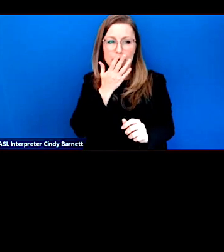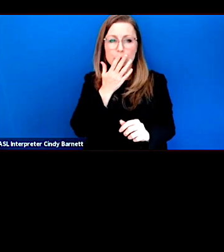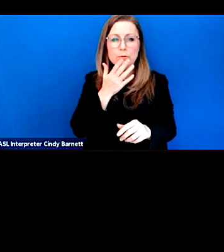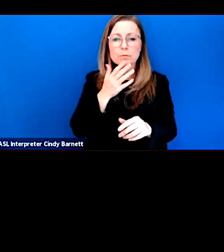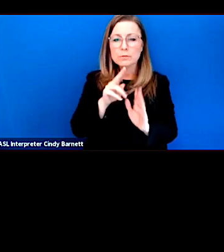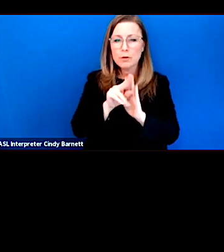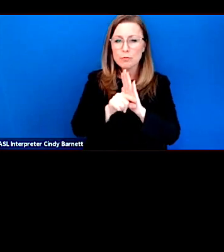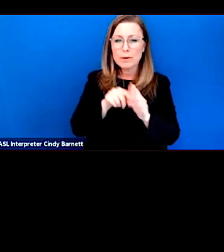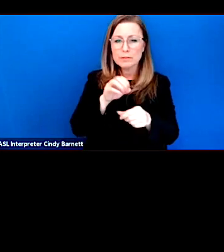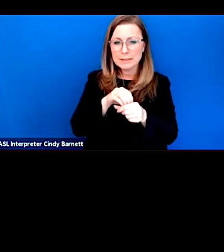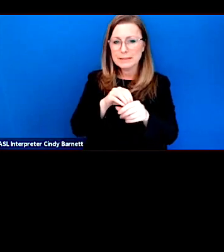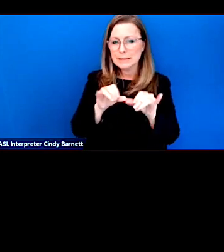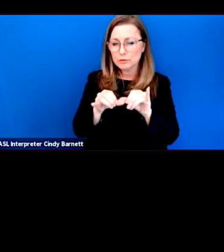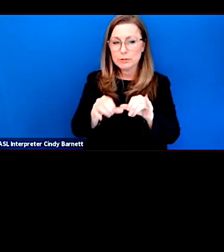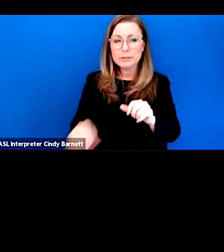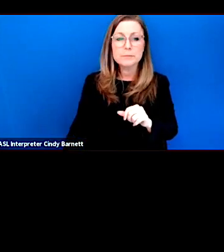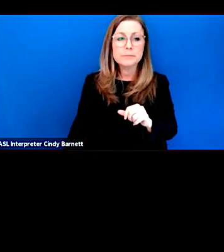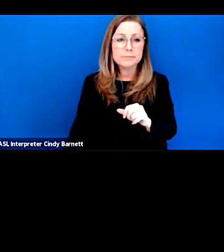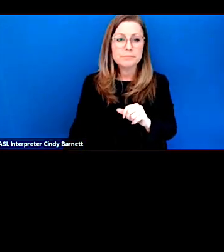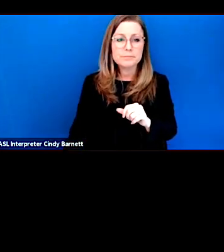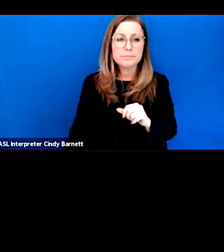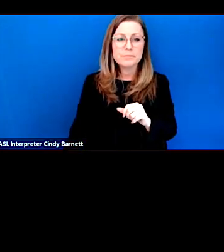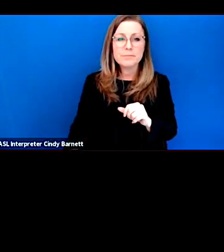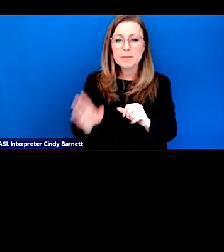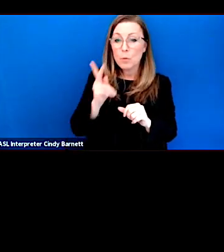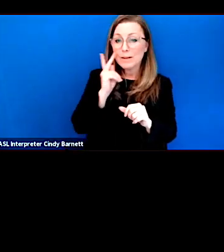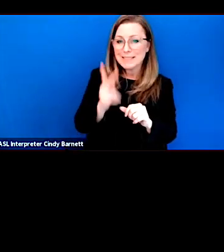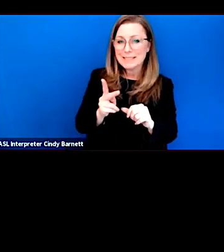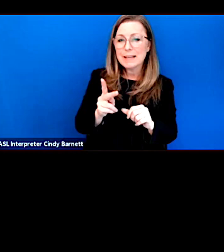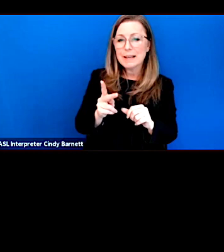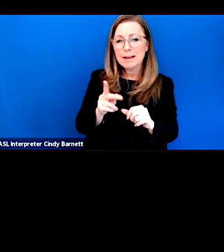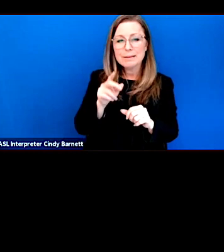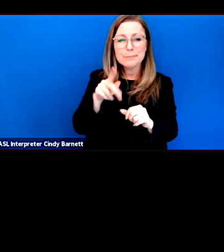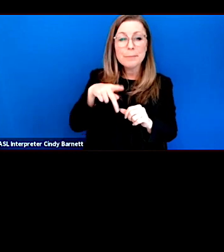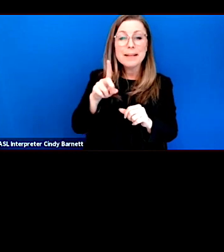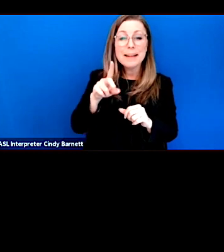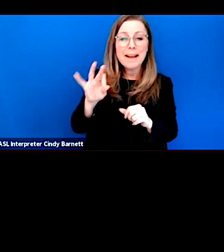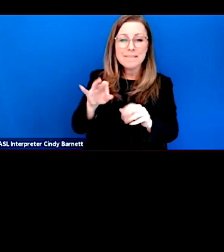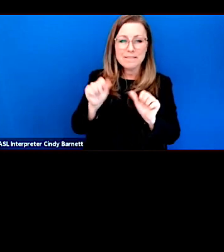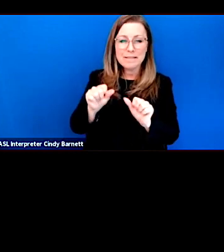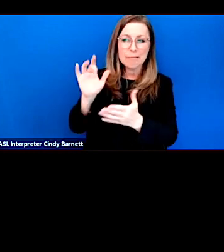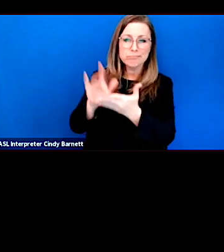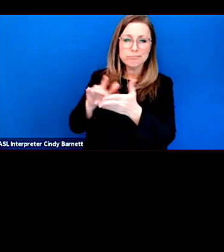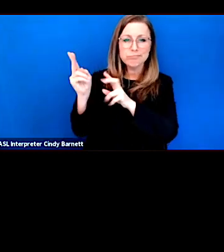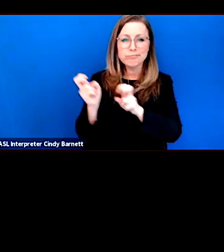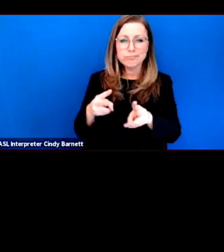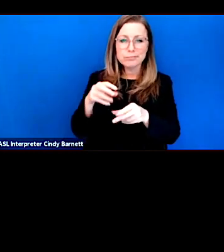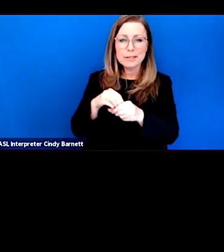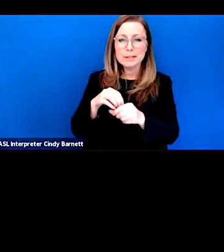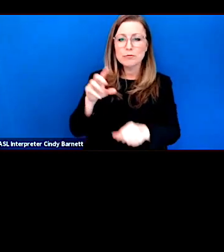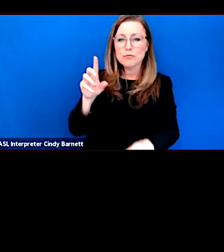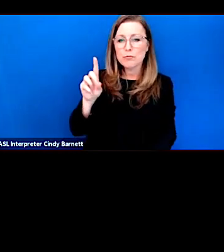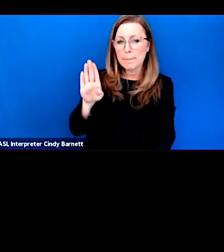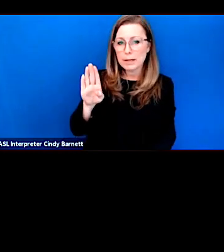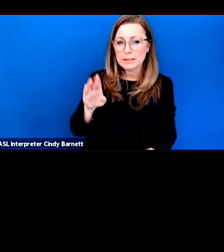Alonso_article is in the Dropbox for your reference. For the purpose of this demonstration, we will use a synthesis question we've